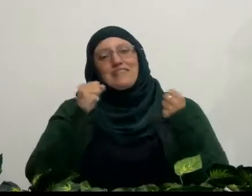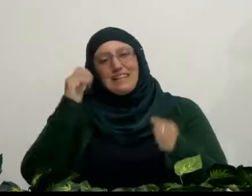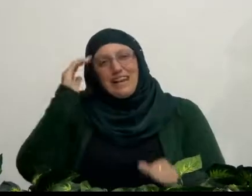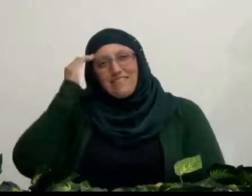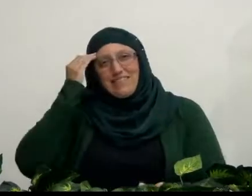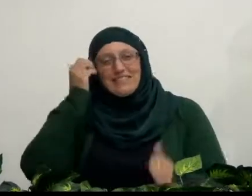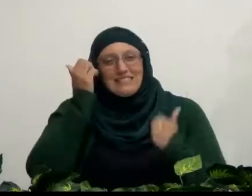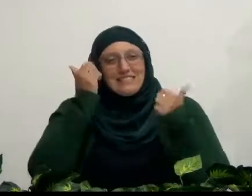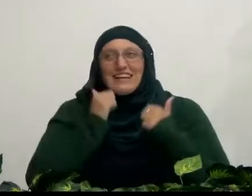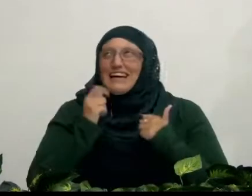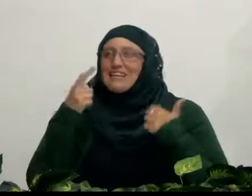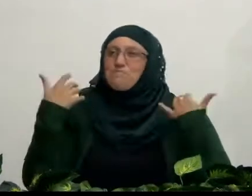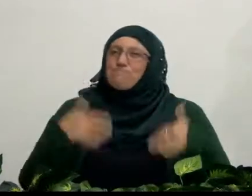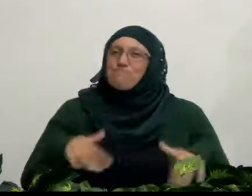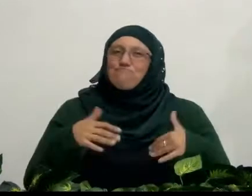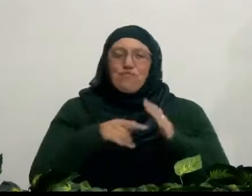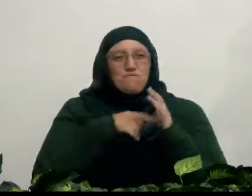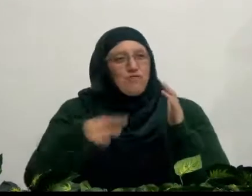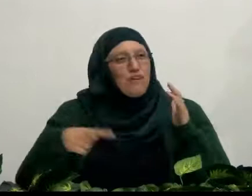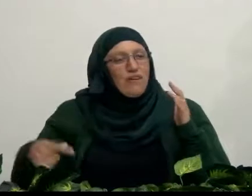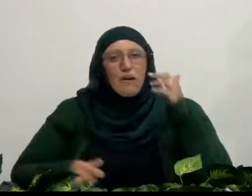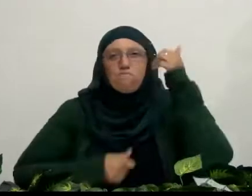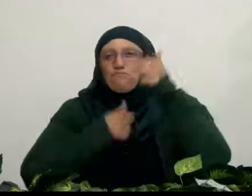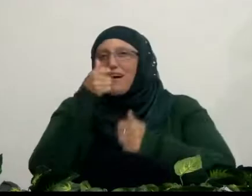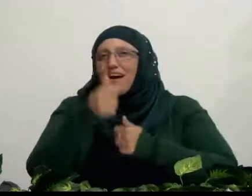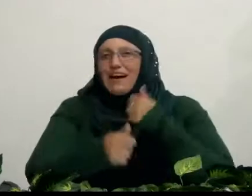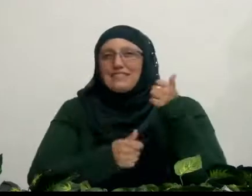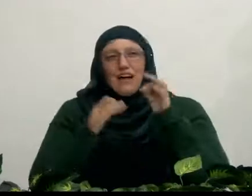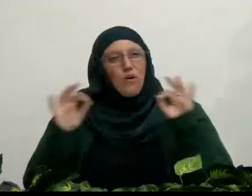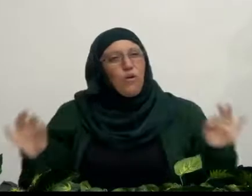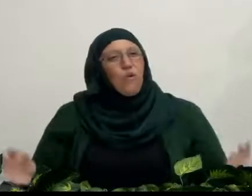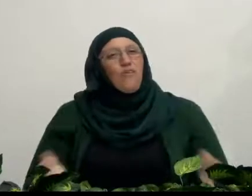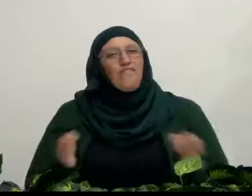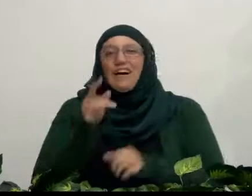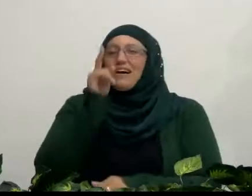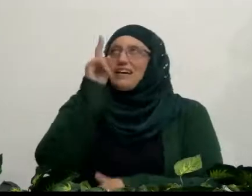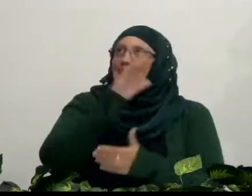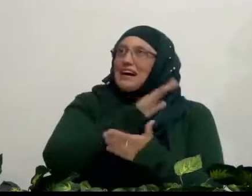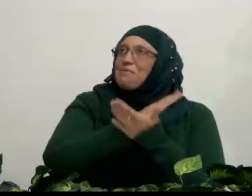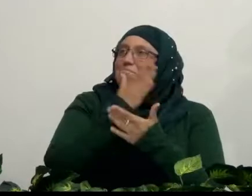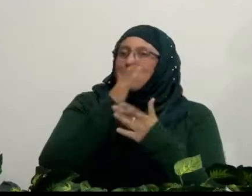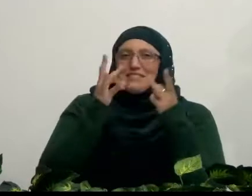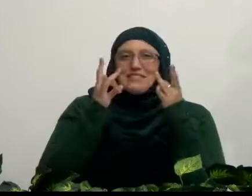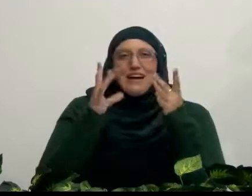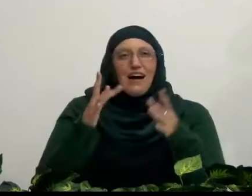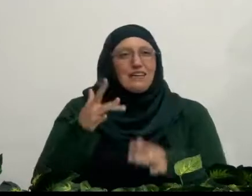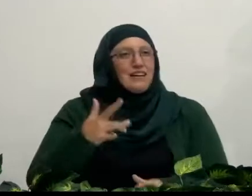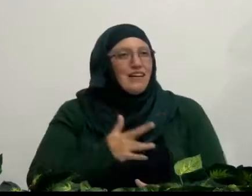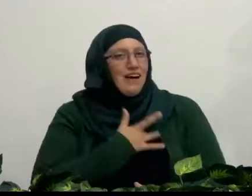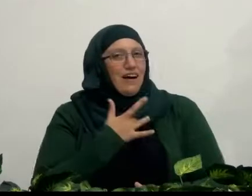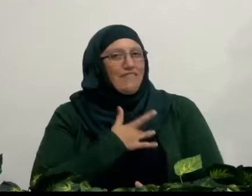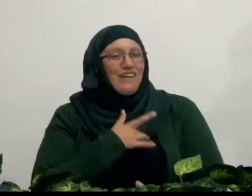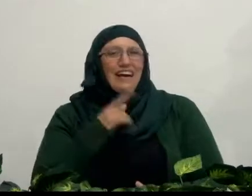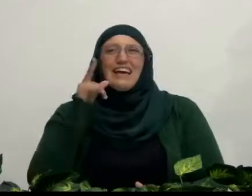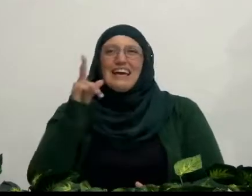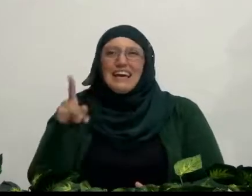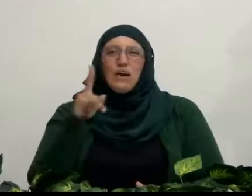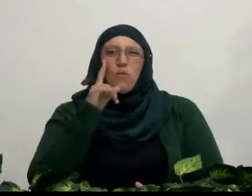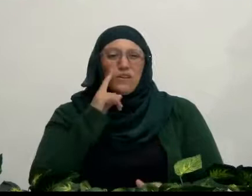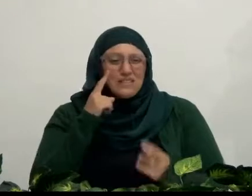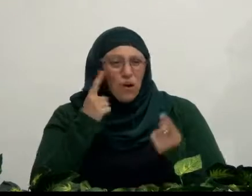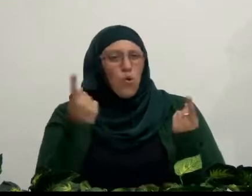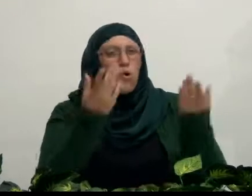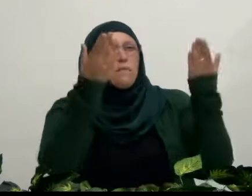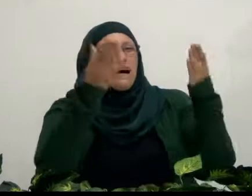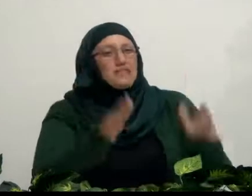is ever glorified. He is the originator of life and the one who returns the life to the deceased bodies.